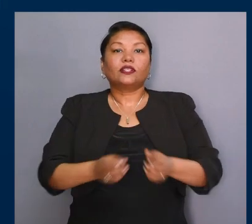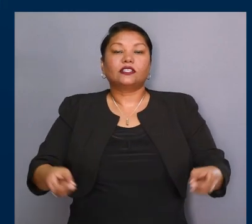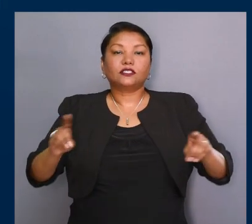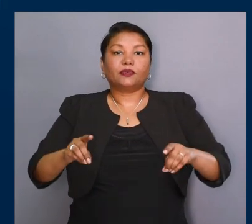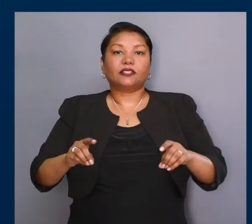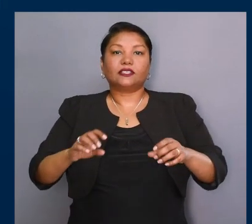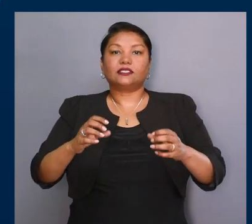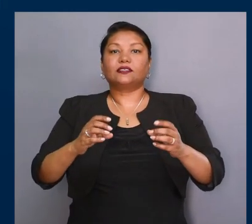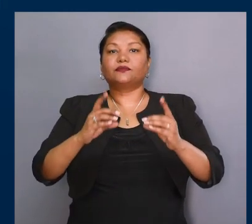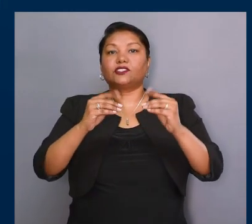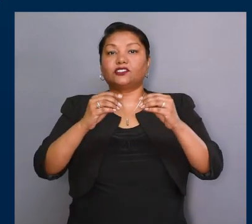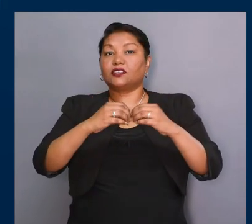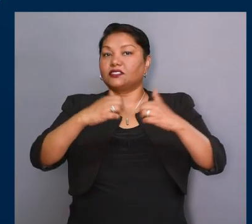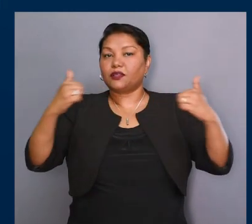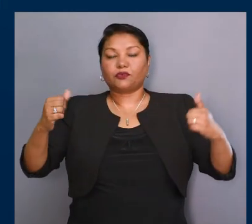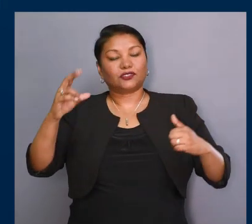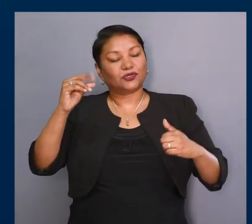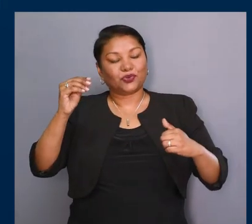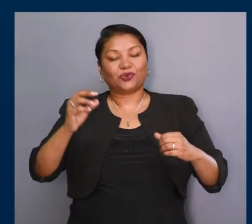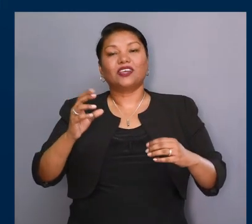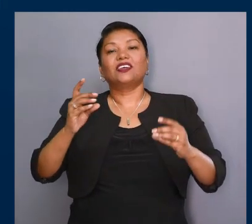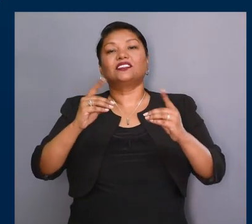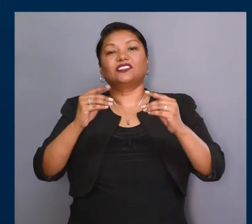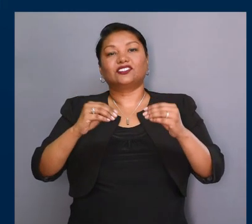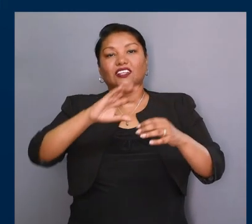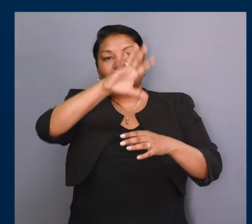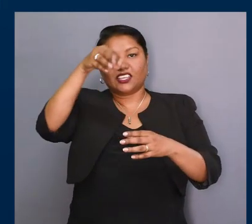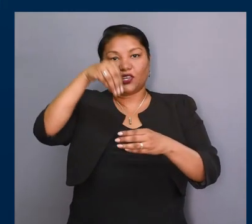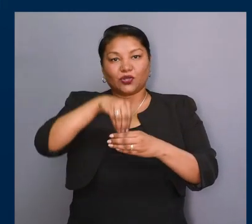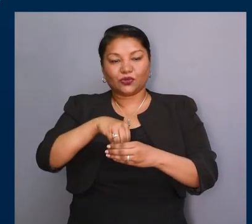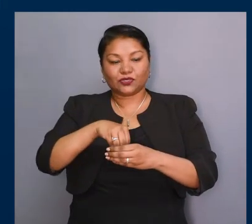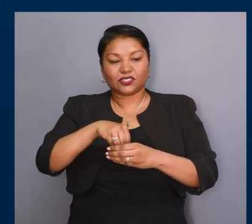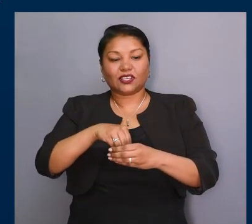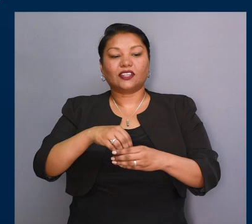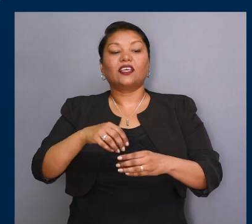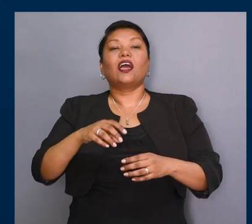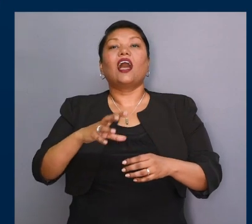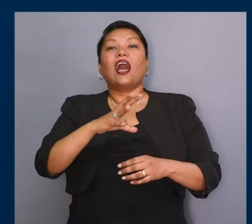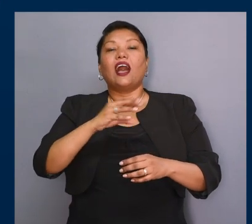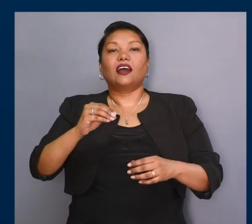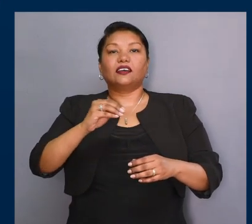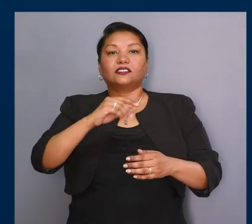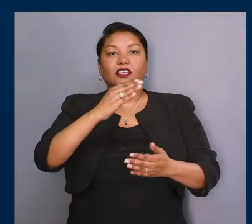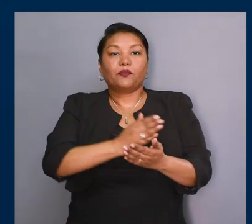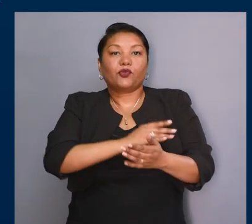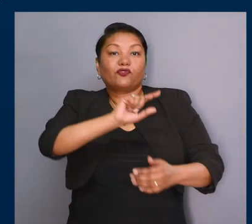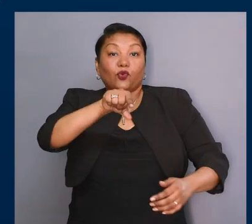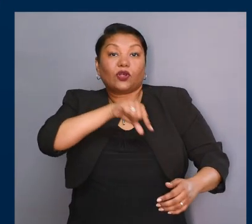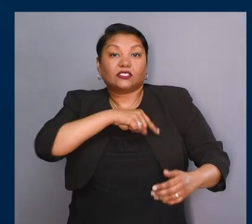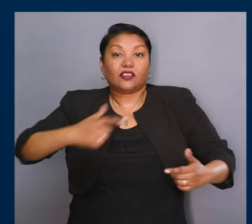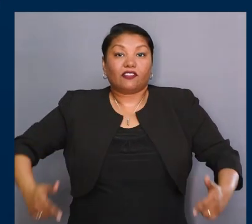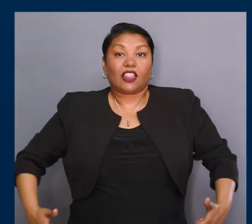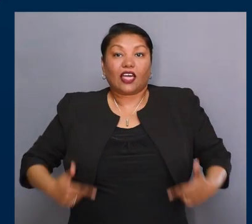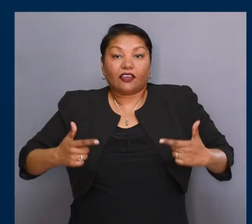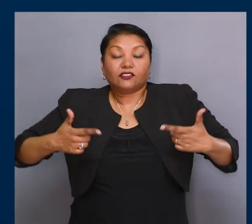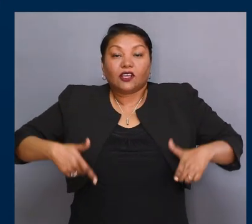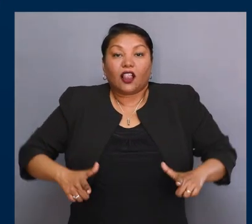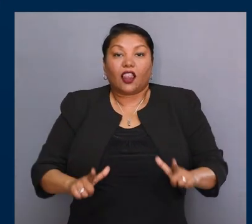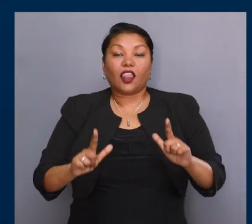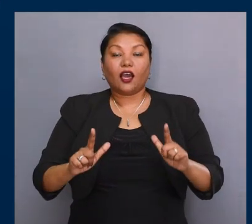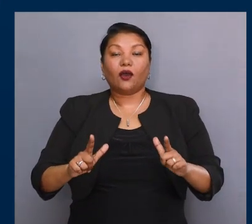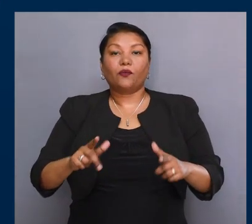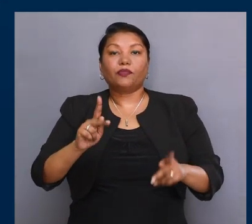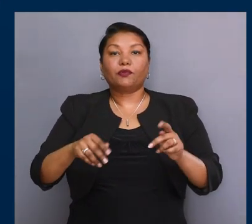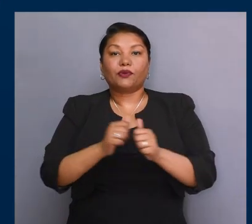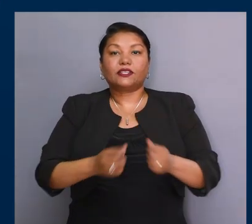by promoting digital inclusion of PwDs, to enhance the quality of life by enabling PwDs to participate more